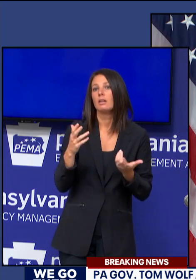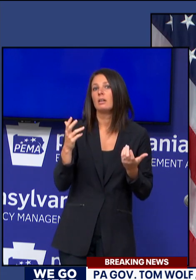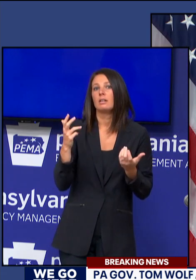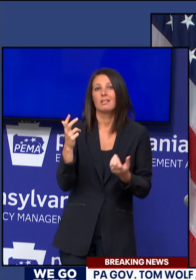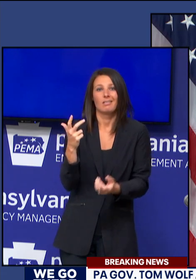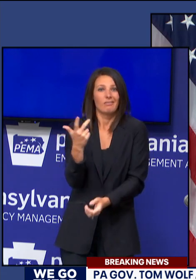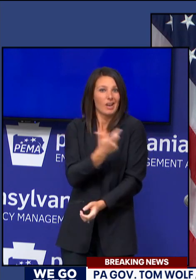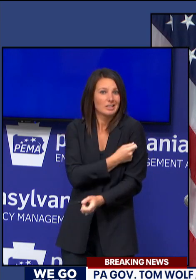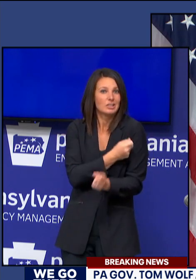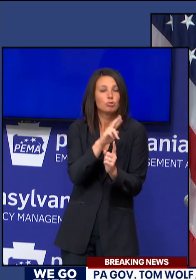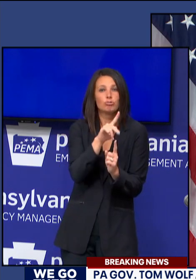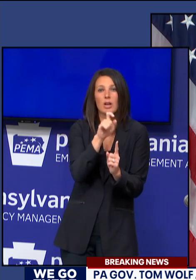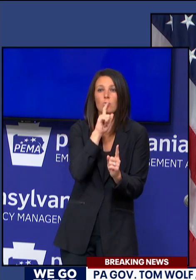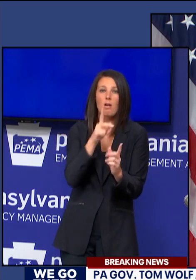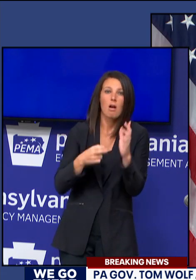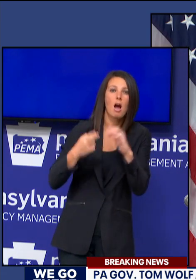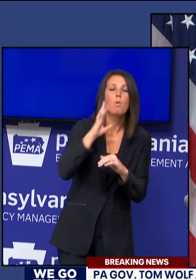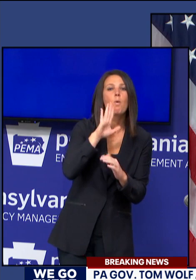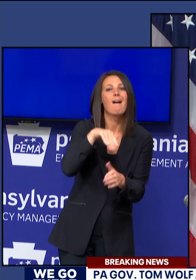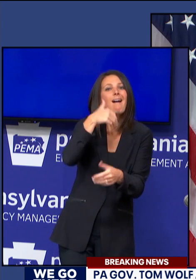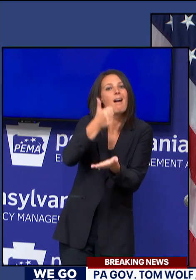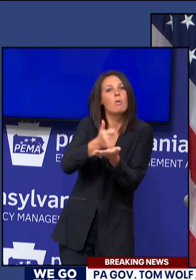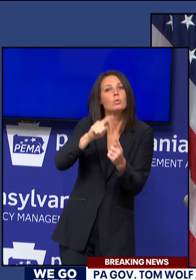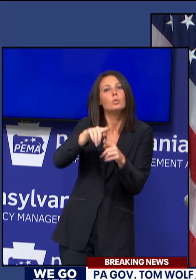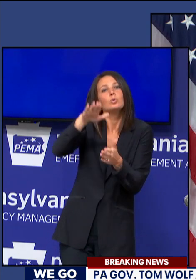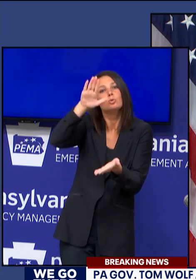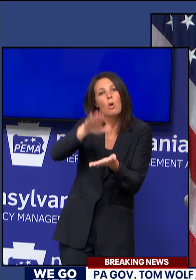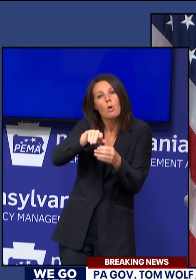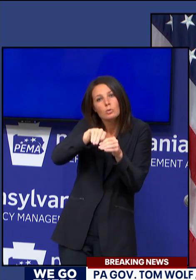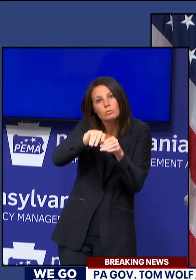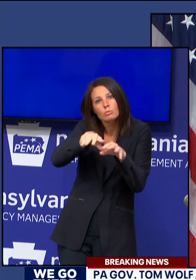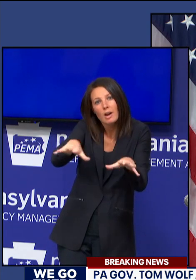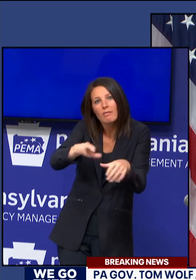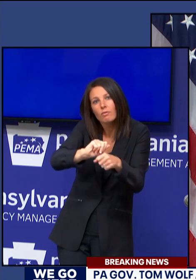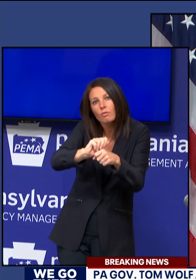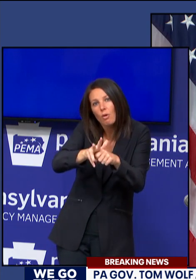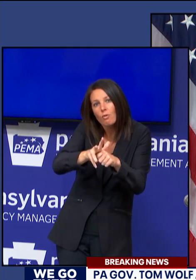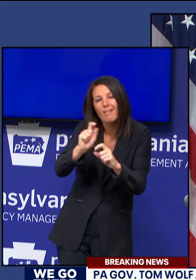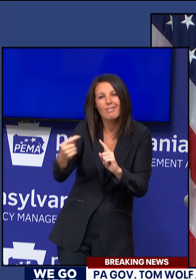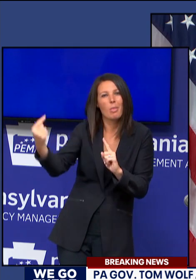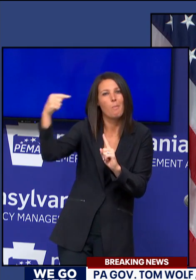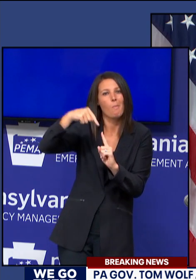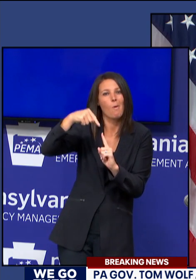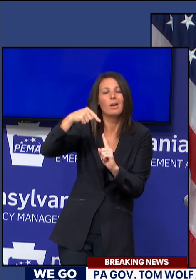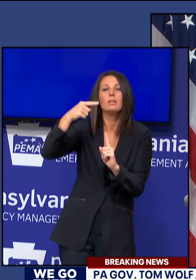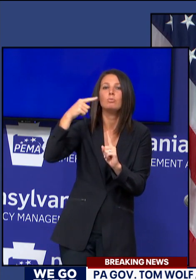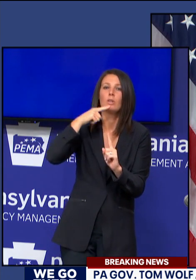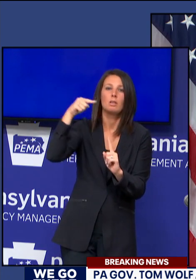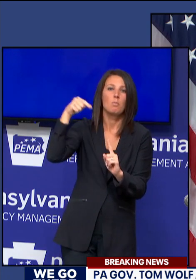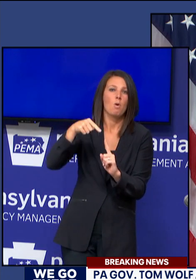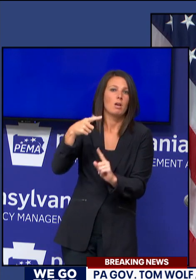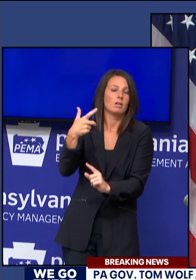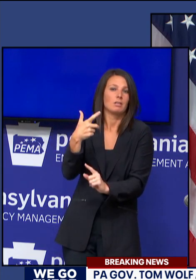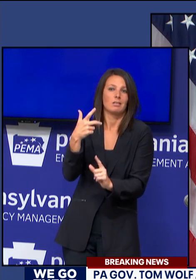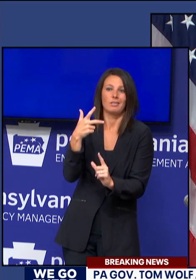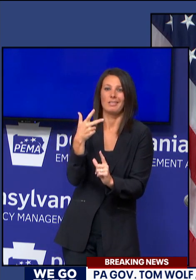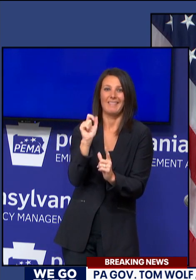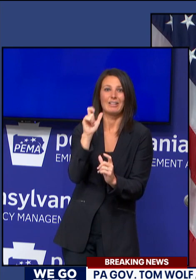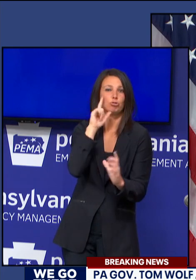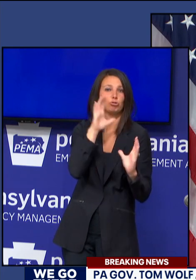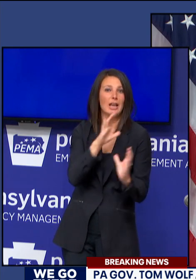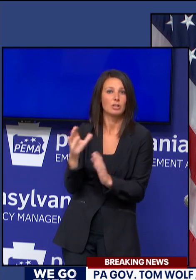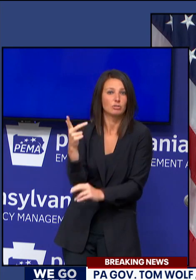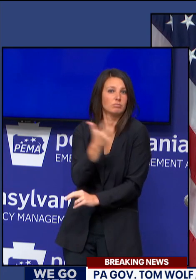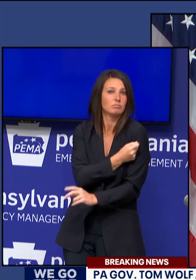vaccination rates in a community really help slow the disease, and we need to keep coming back to that. That is our strategy here in Pennsylvania, and it has been